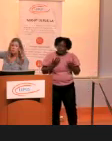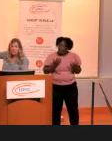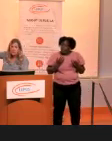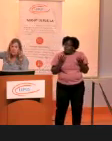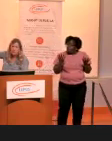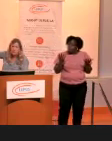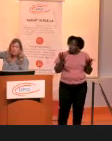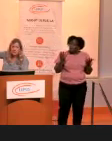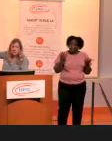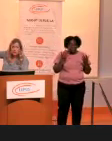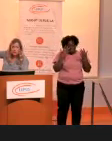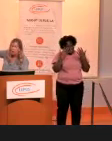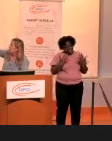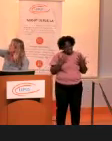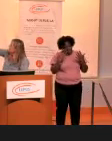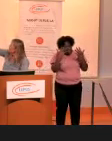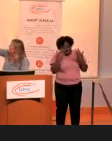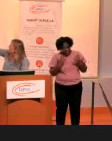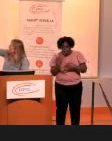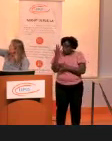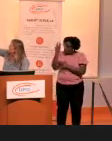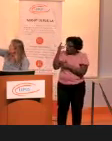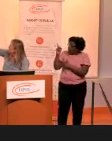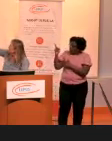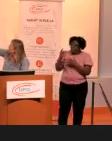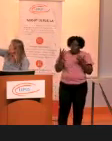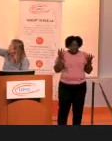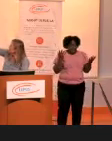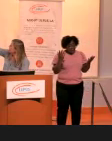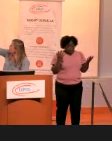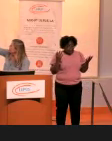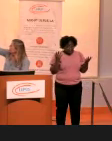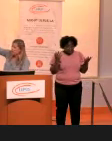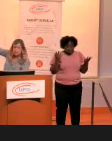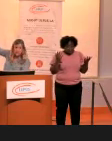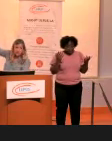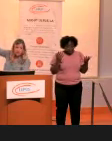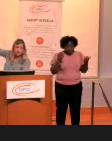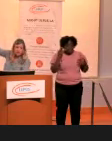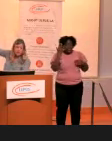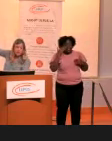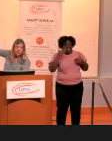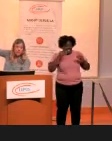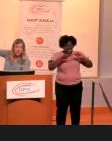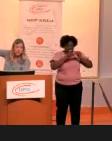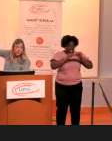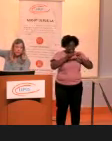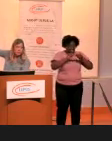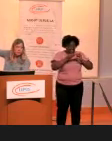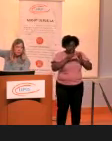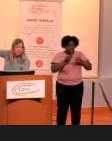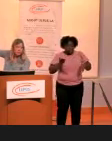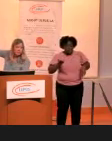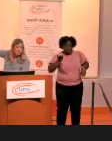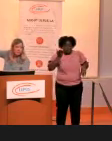it's really disappointing to me that I see an increase in the number of new